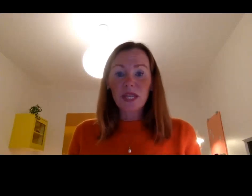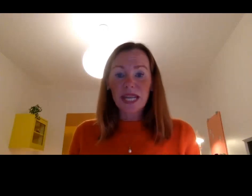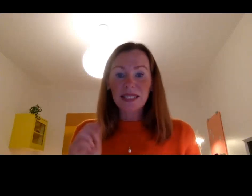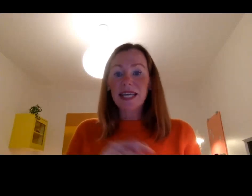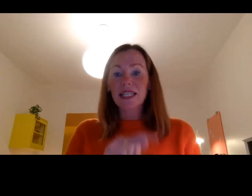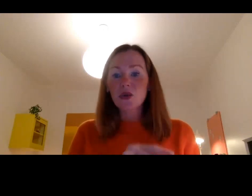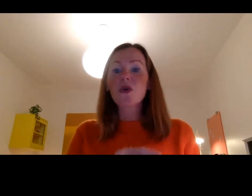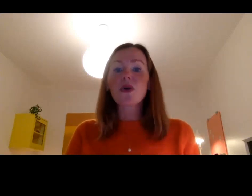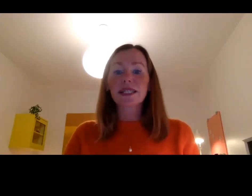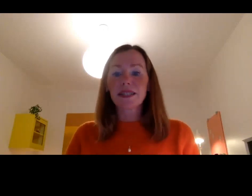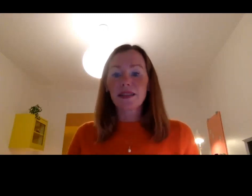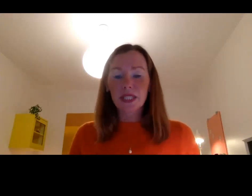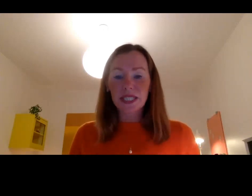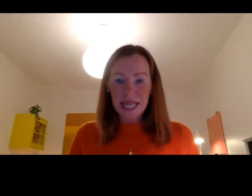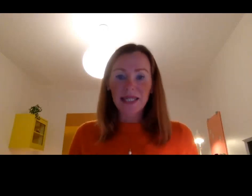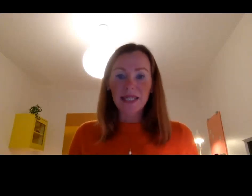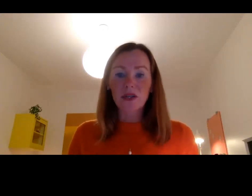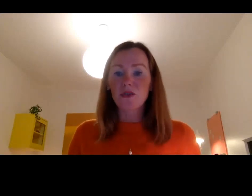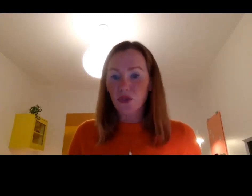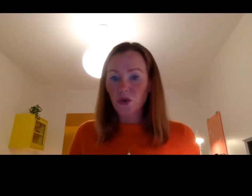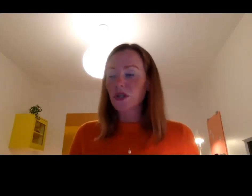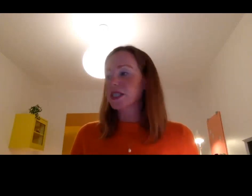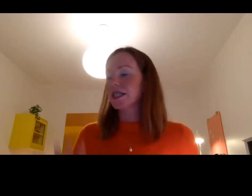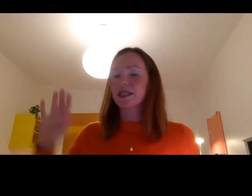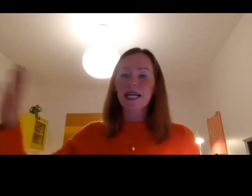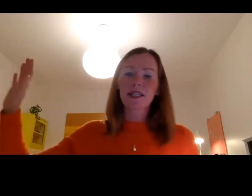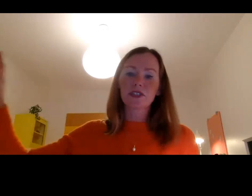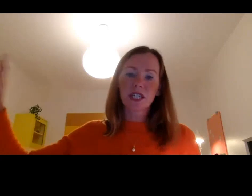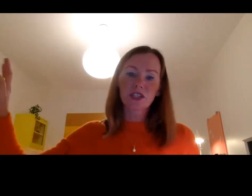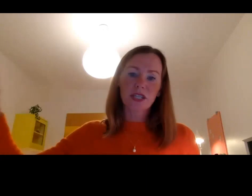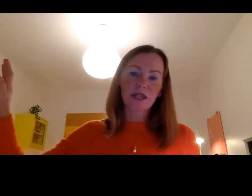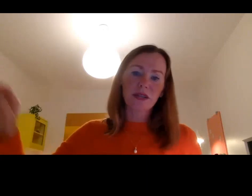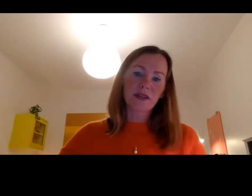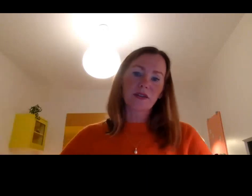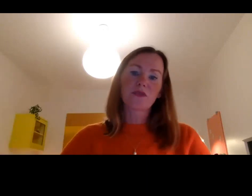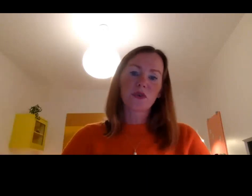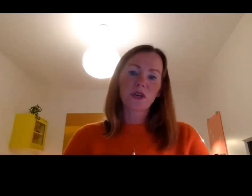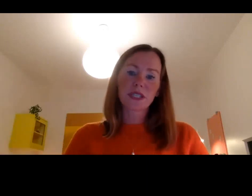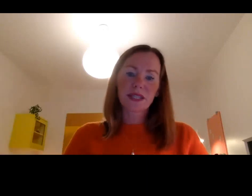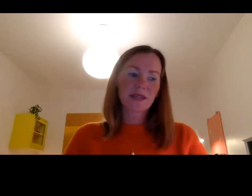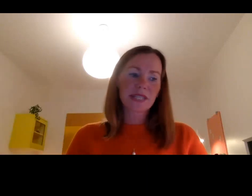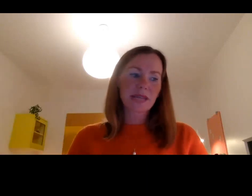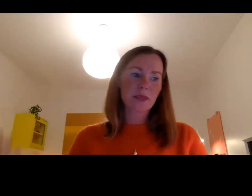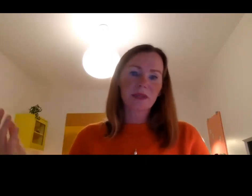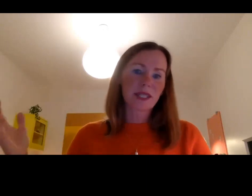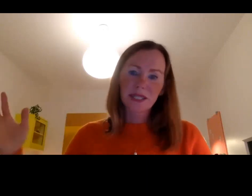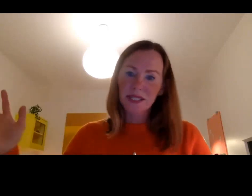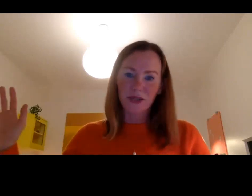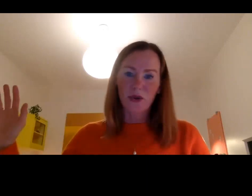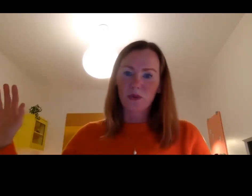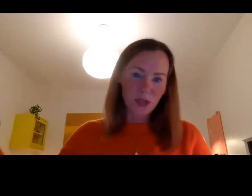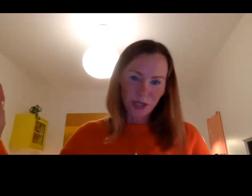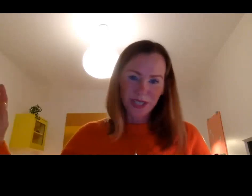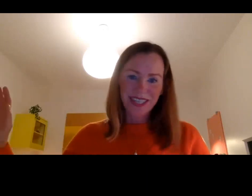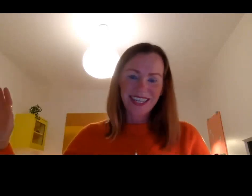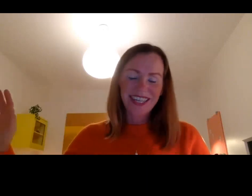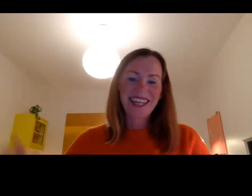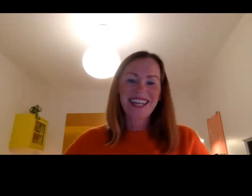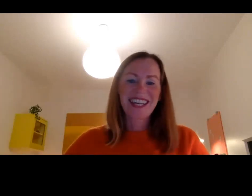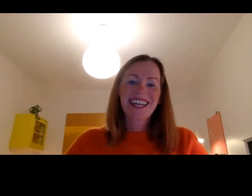wasn't when they saw it and they were standing on the floors and kind of touching the floors, and they was like, this is all